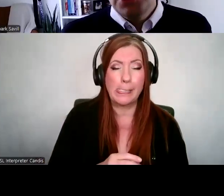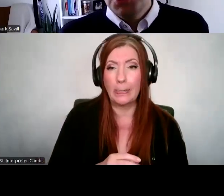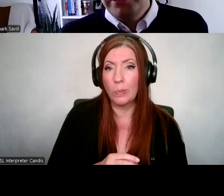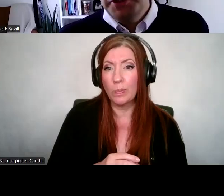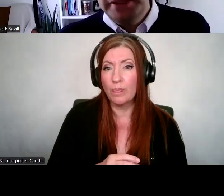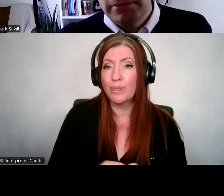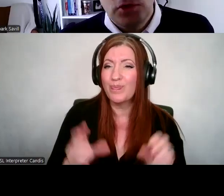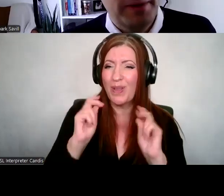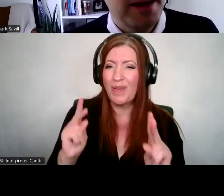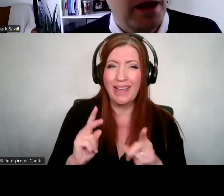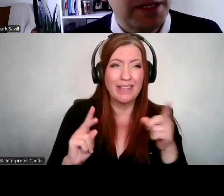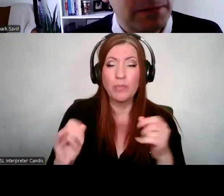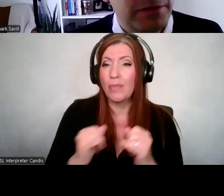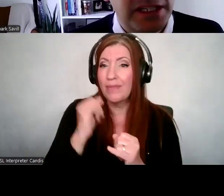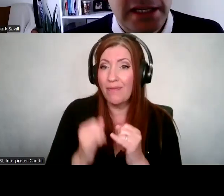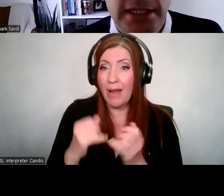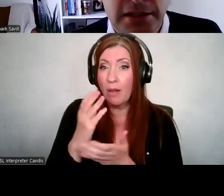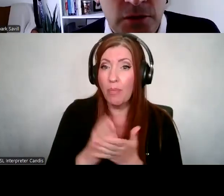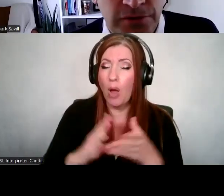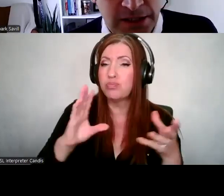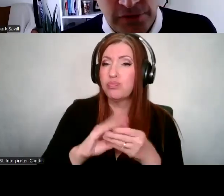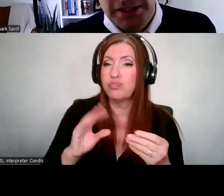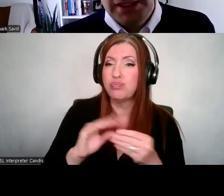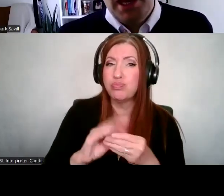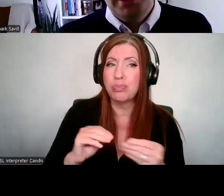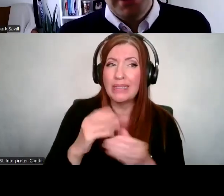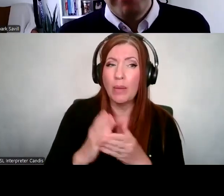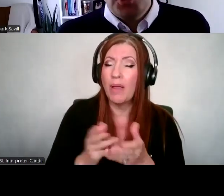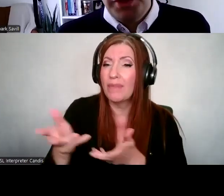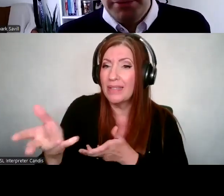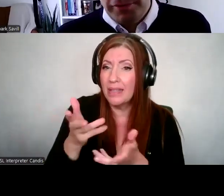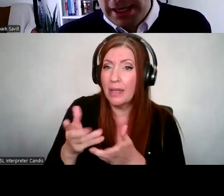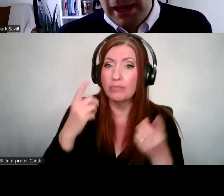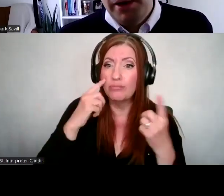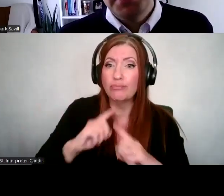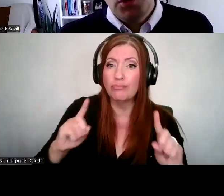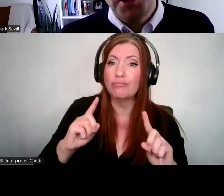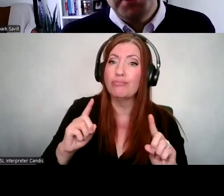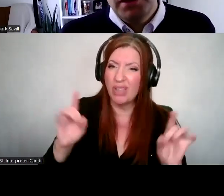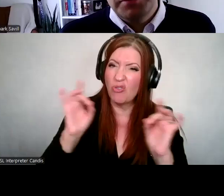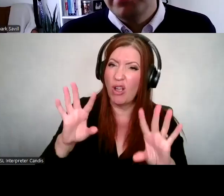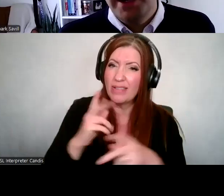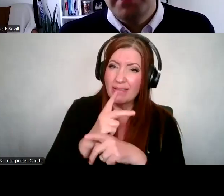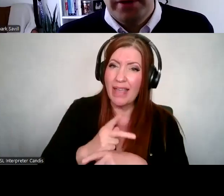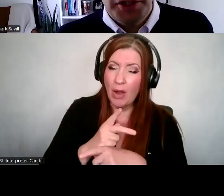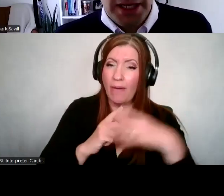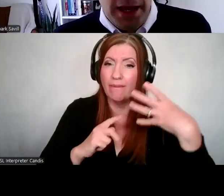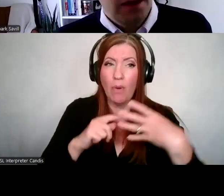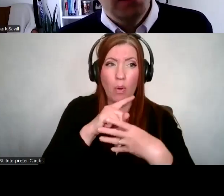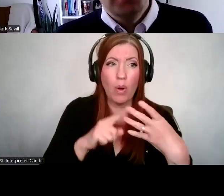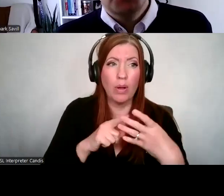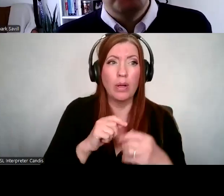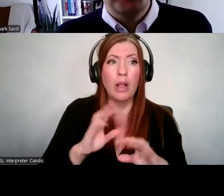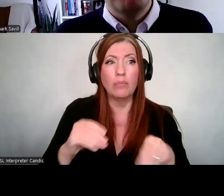Okay, so sort of the final piece I'm going to talk about now is some of the facilitators to effective crisis care. And again, 4 themes really came up. So one being the provider approach to